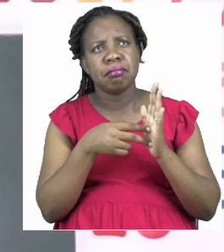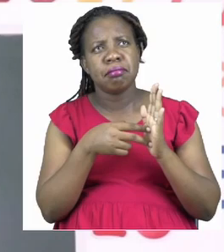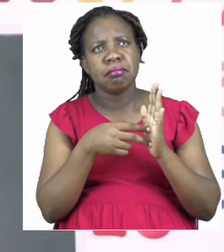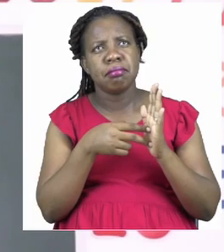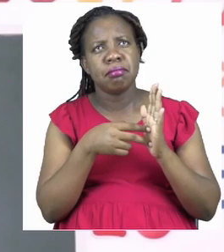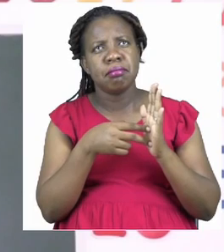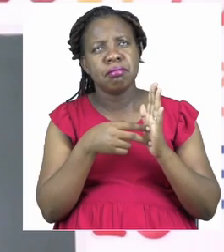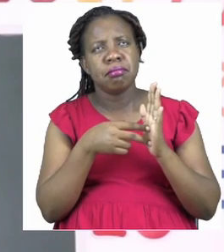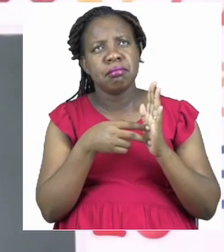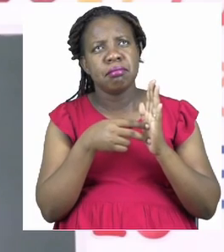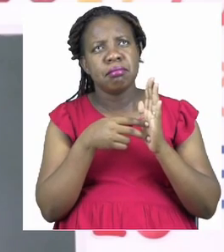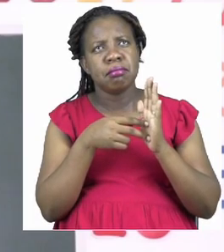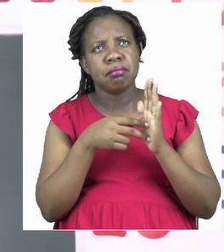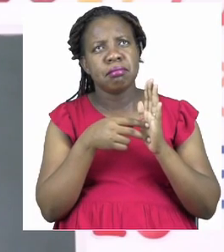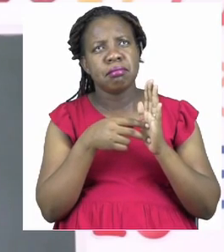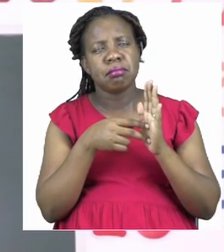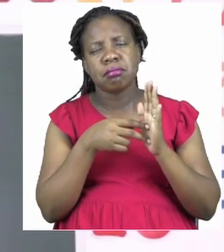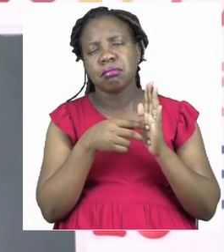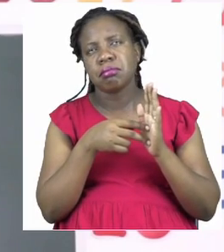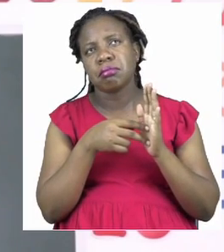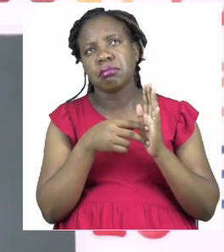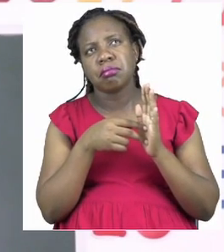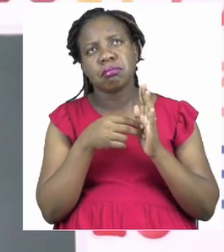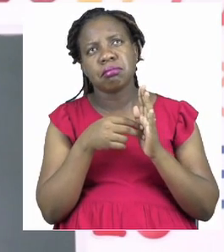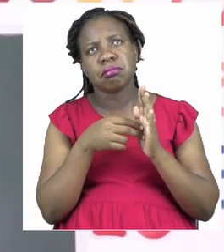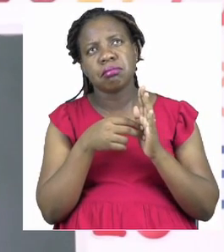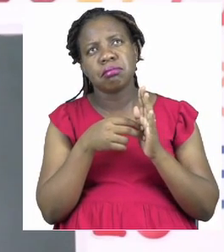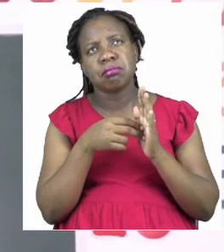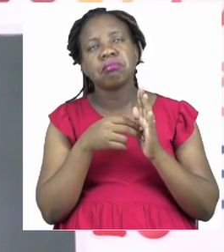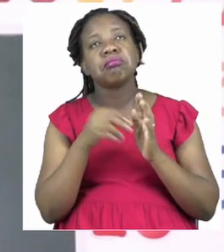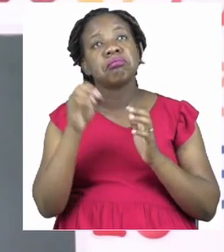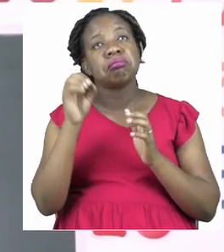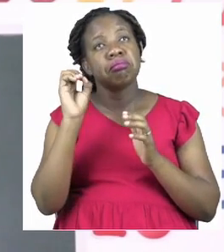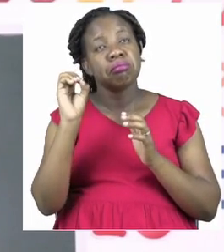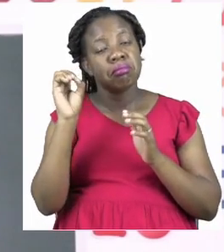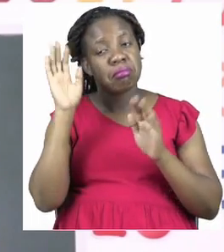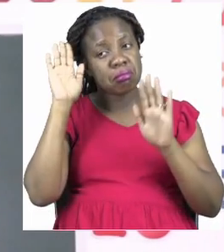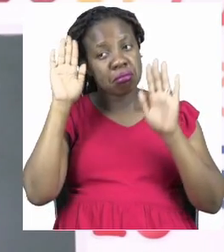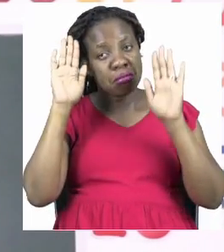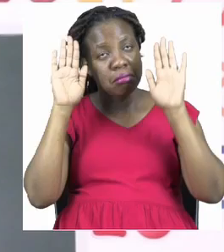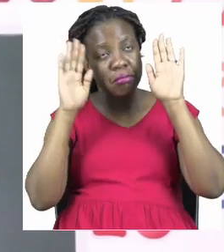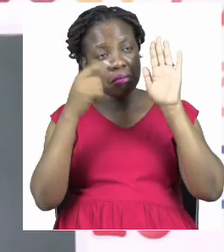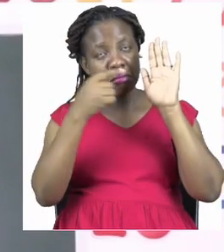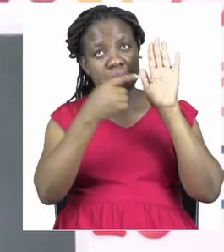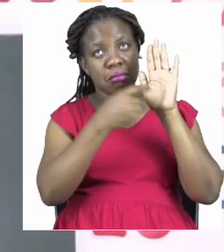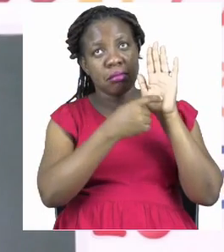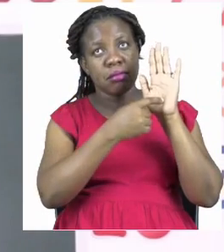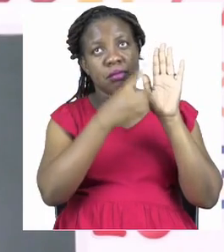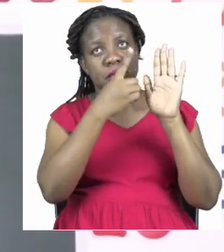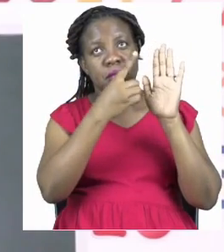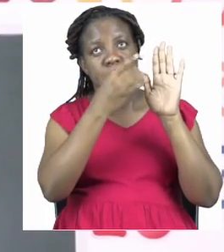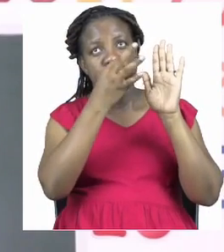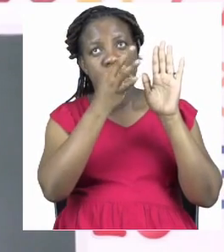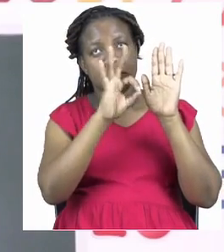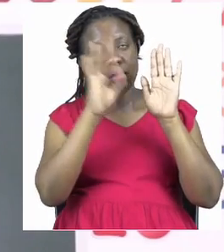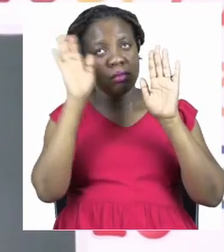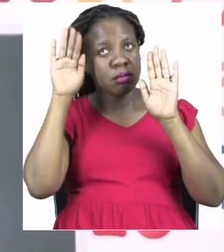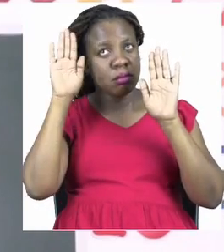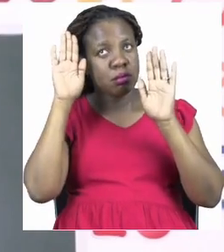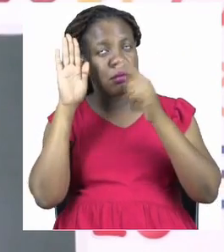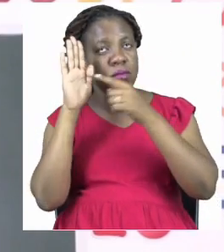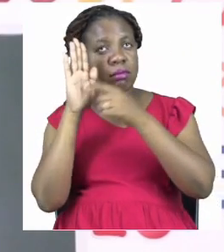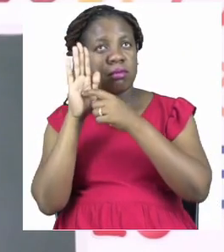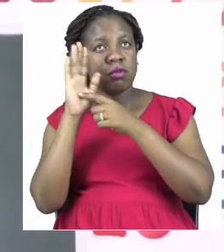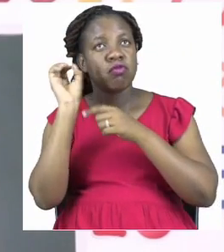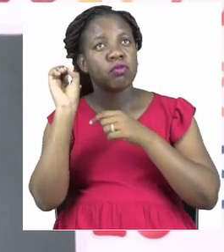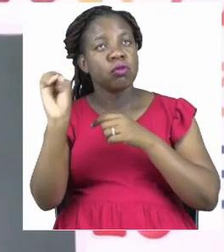don't need to count because our number would be 0. There is nothing to count on. So